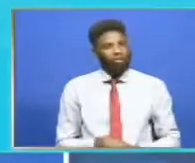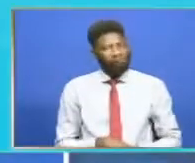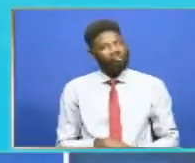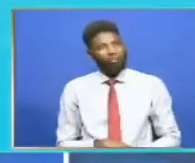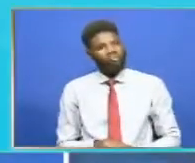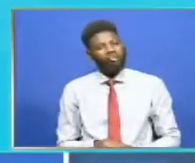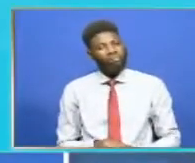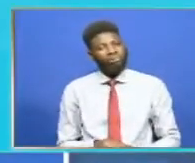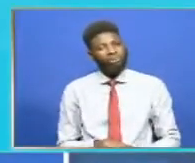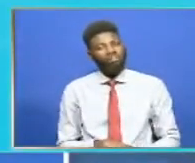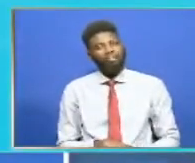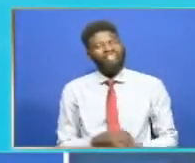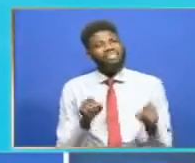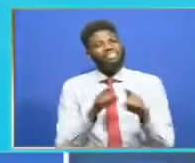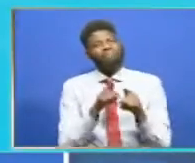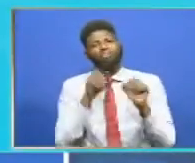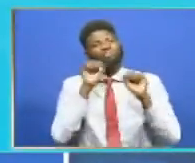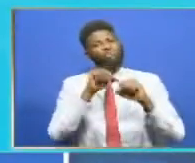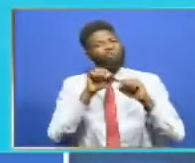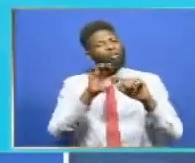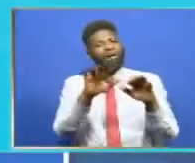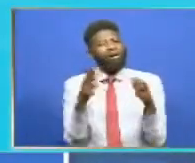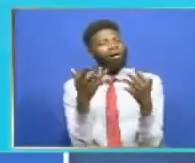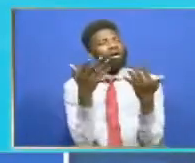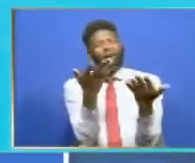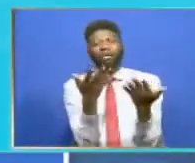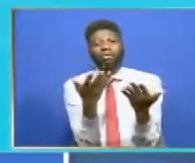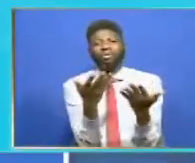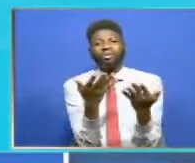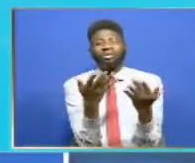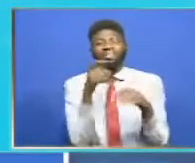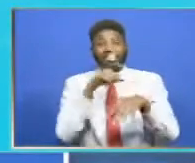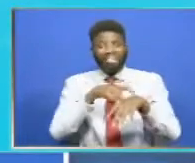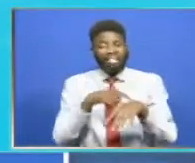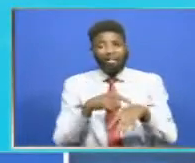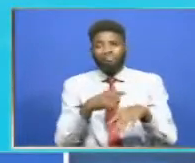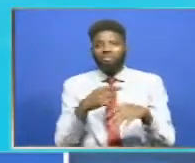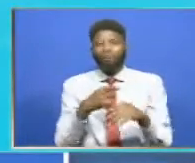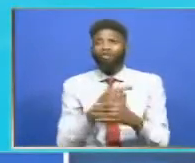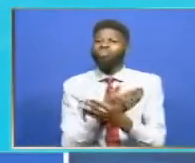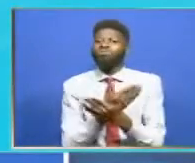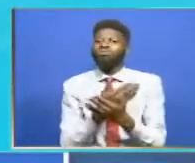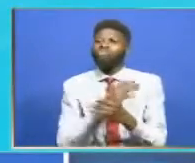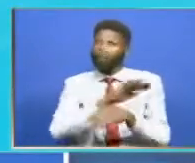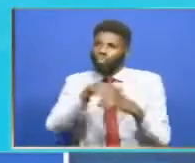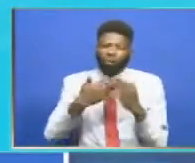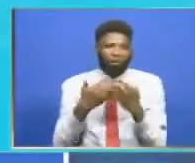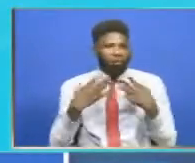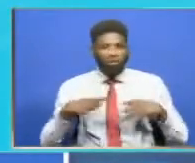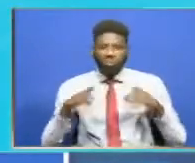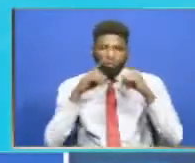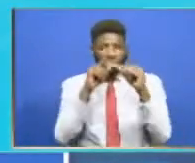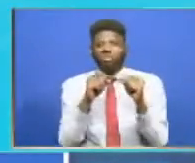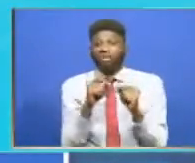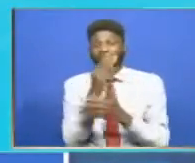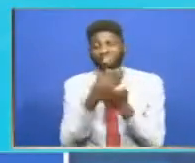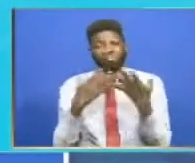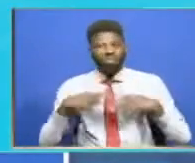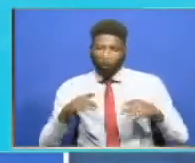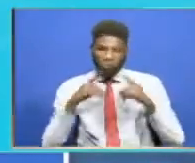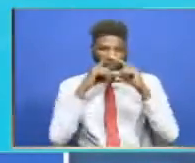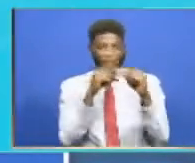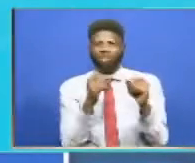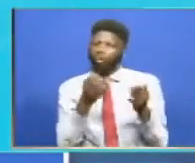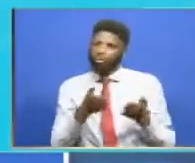And how possible is it as everybody, some people are talking about, no, that window was already closed. You guys